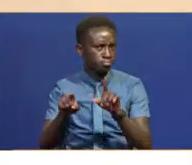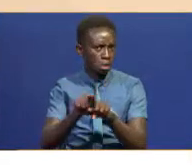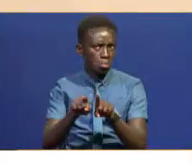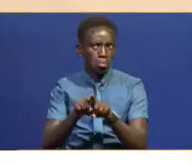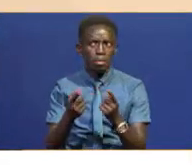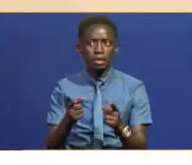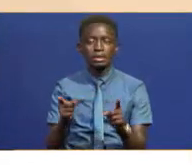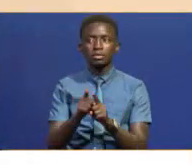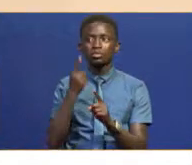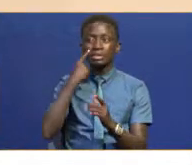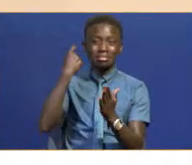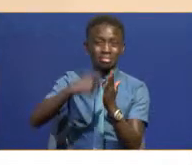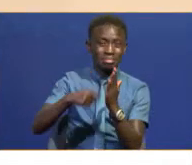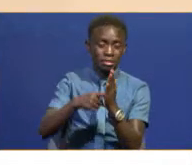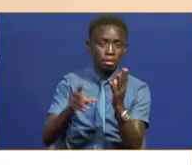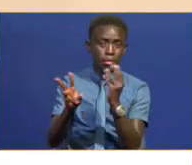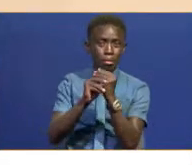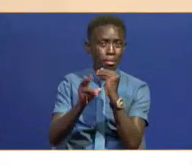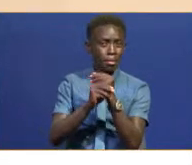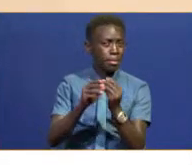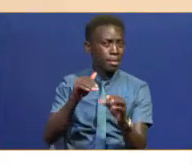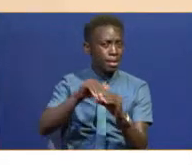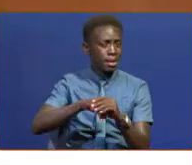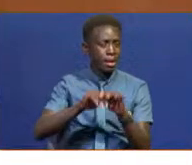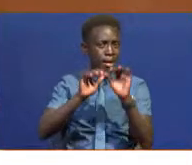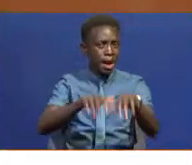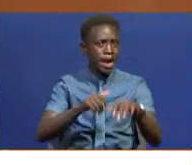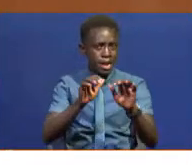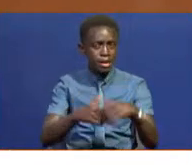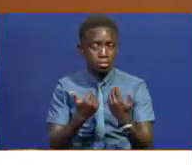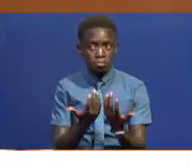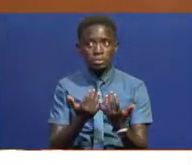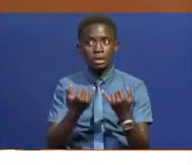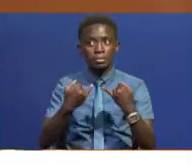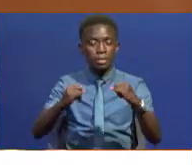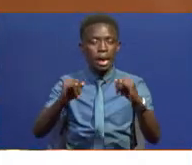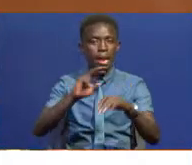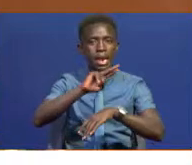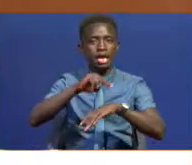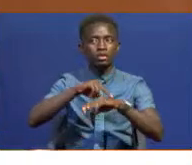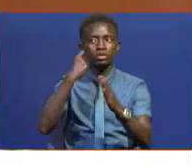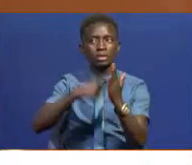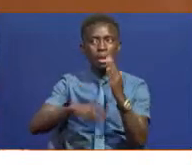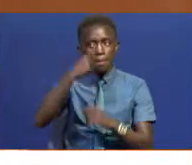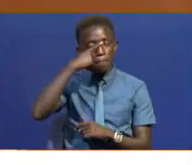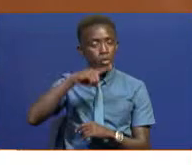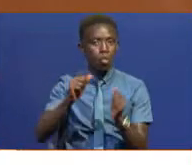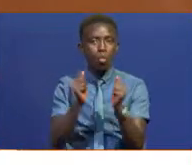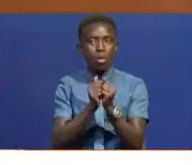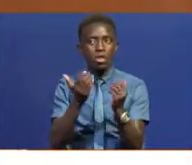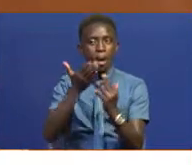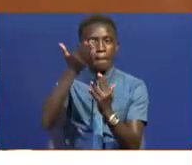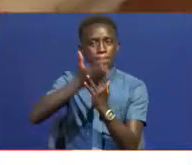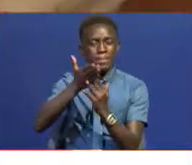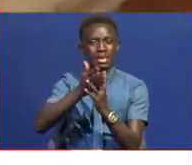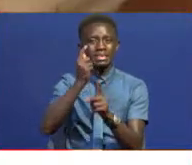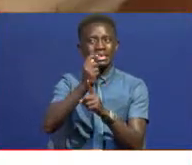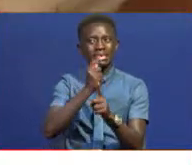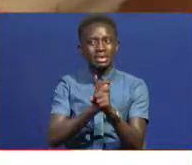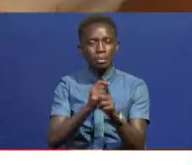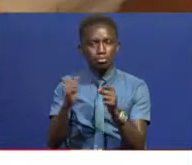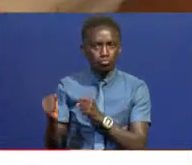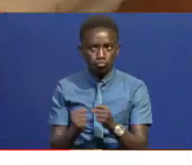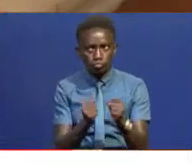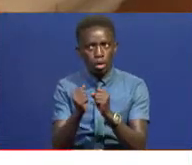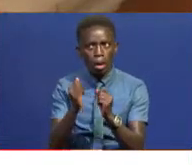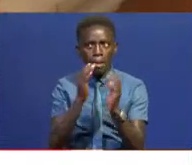the agricultural value chain. Implementation of the national tax policy and the medium-term revenue strategy is expected to raise